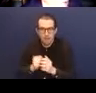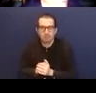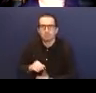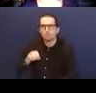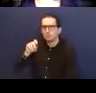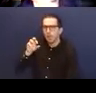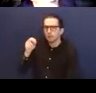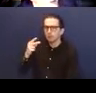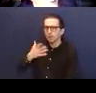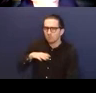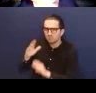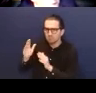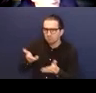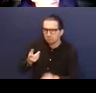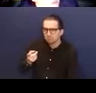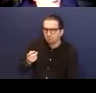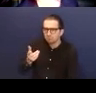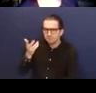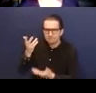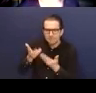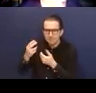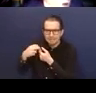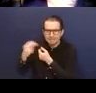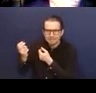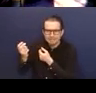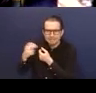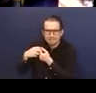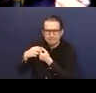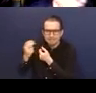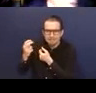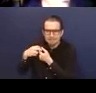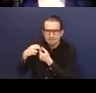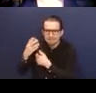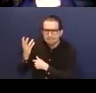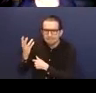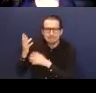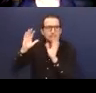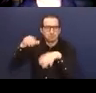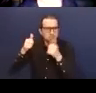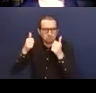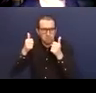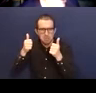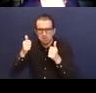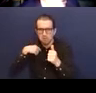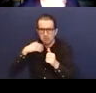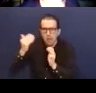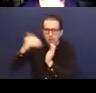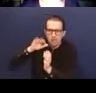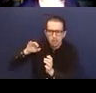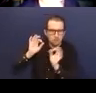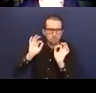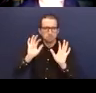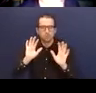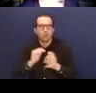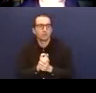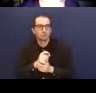a lot of members, the Pacific Disability Forum. I think we have 13 members in their area who are Commonwealth